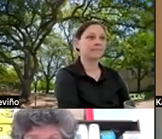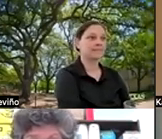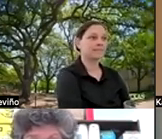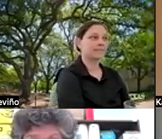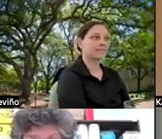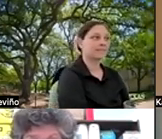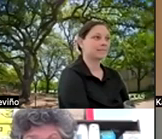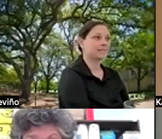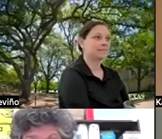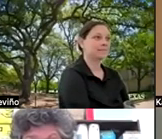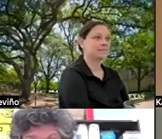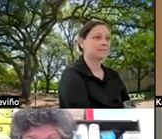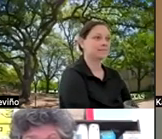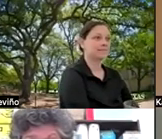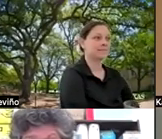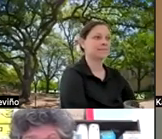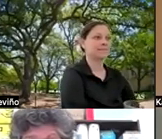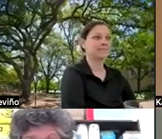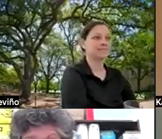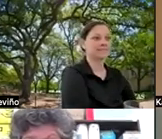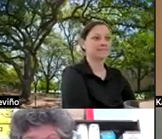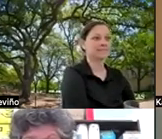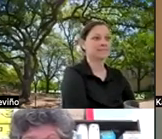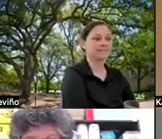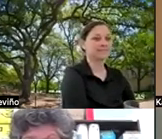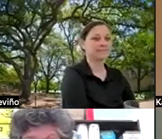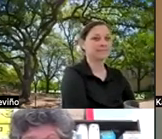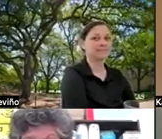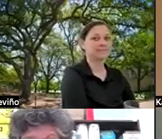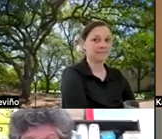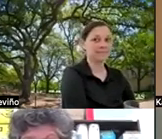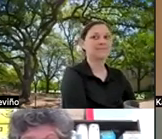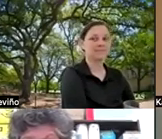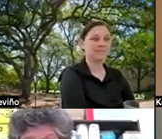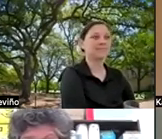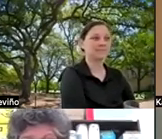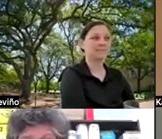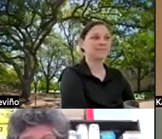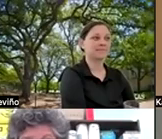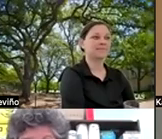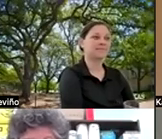All right. Thanks, everyone, for joining us. It is 12:22, and this council meeting is